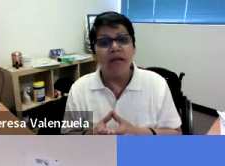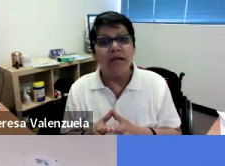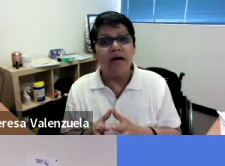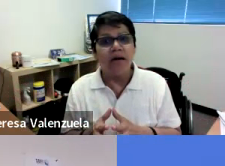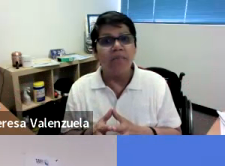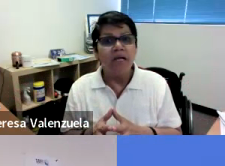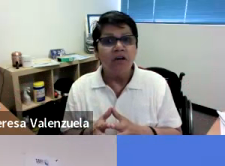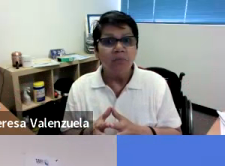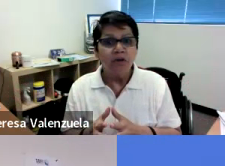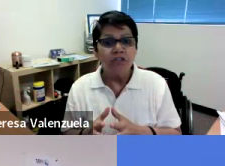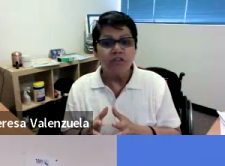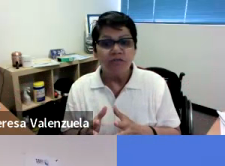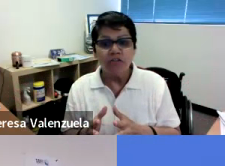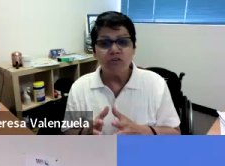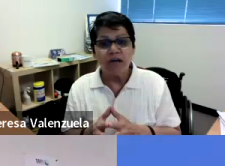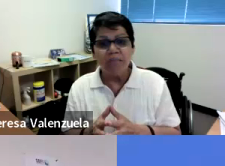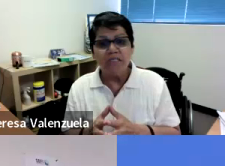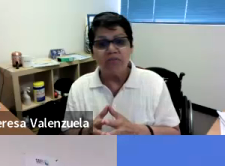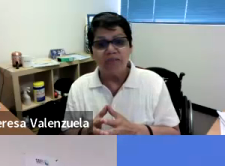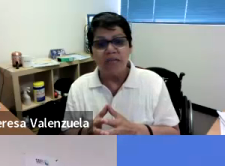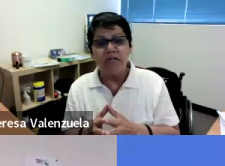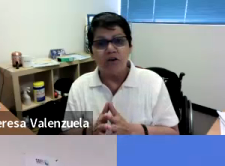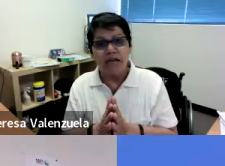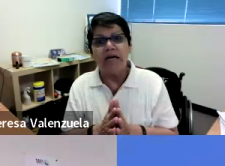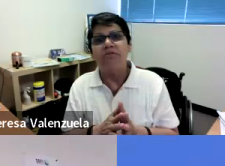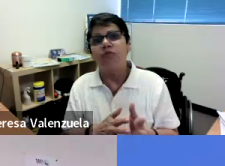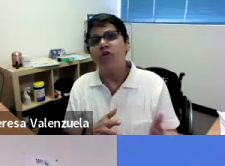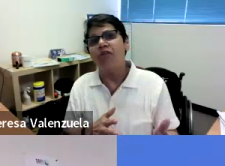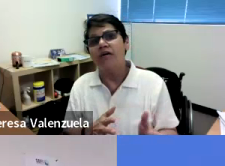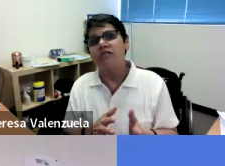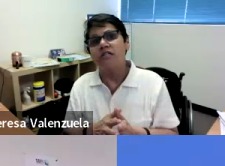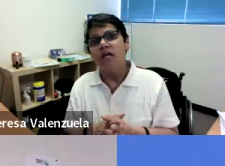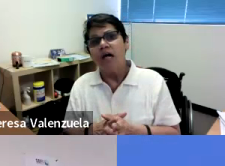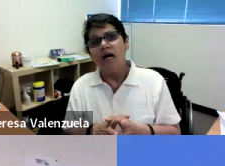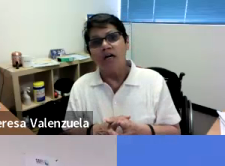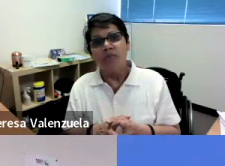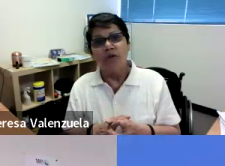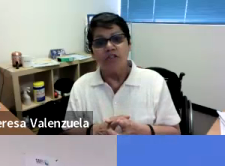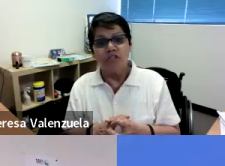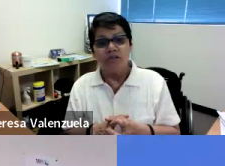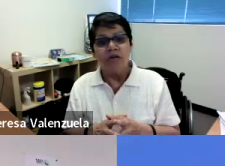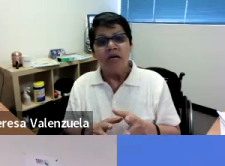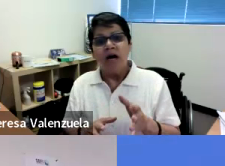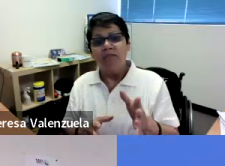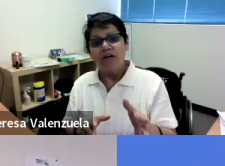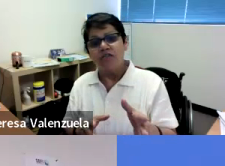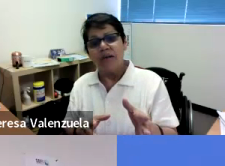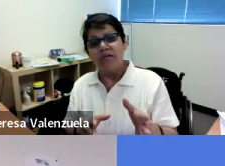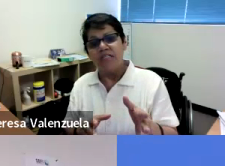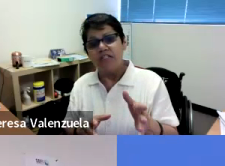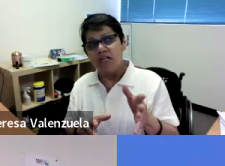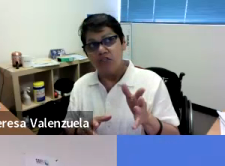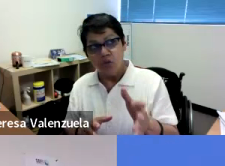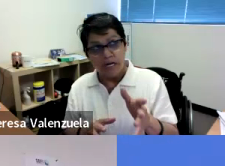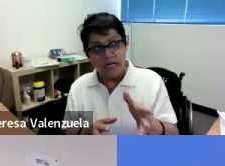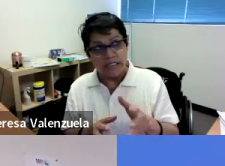we donate computers to foster families, and we've been able to donate up to 4,000 computers to foster